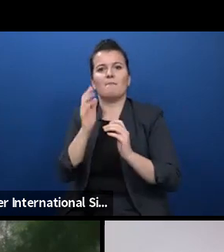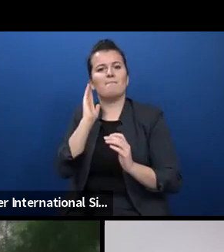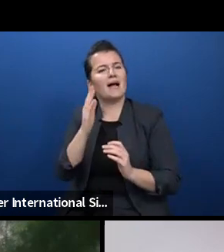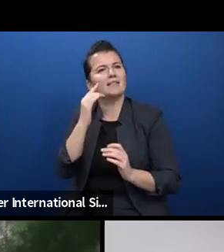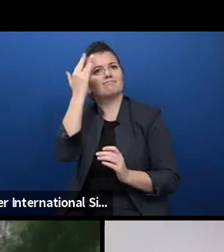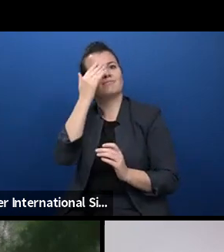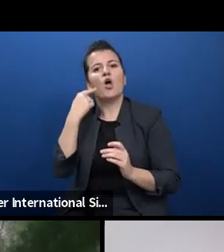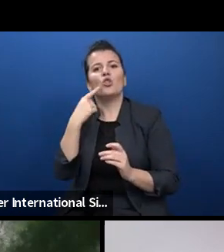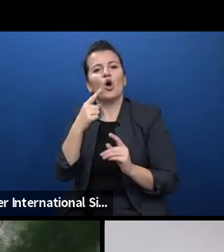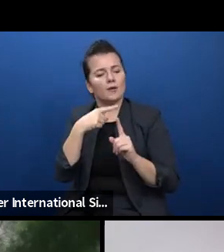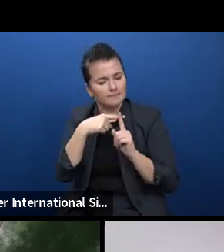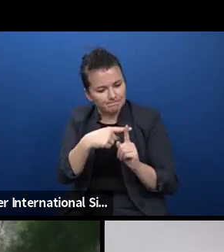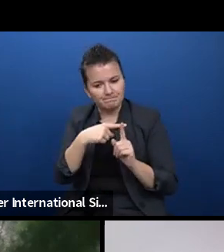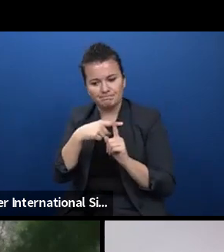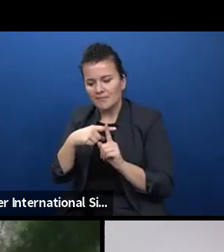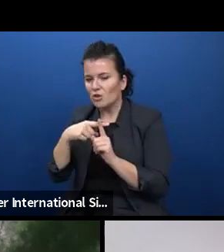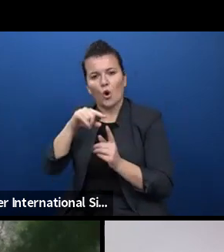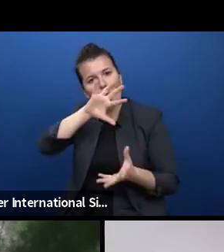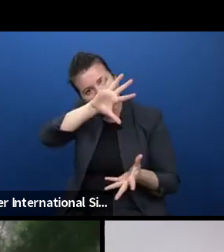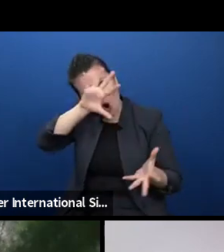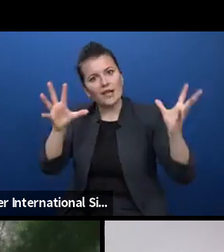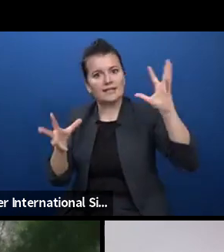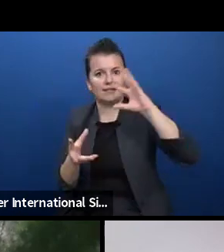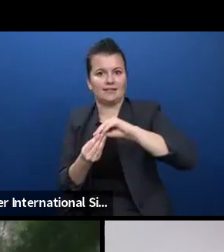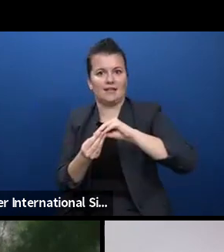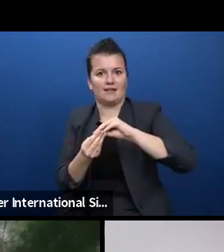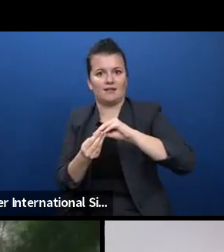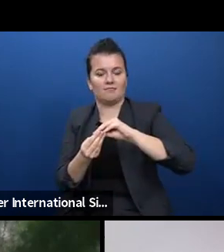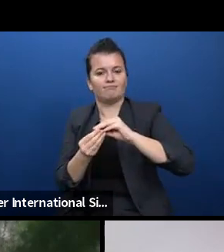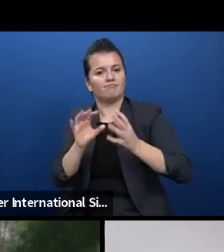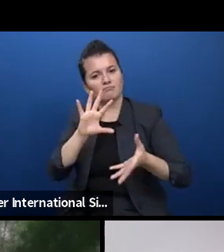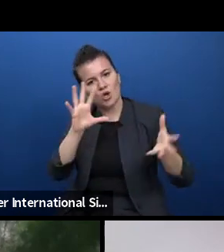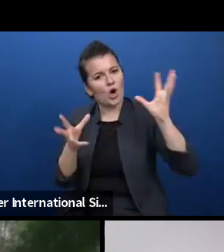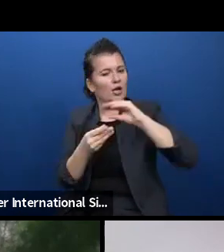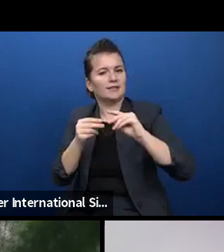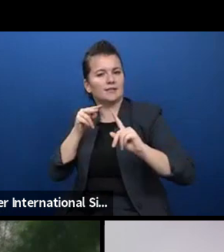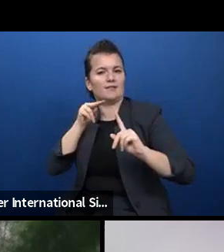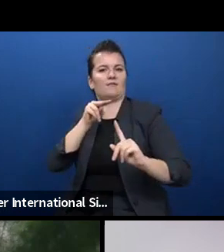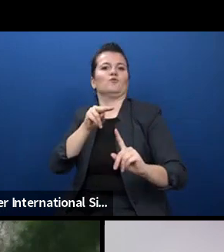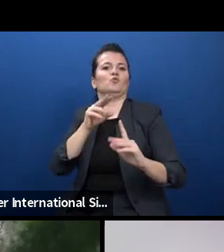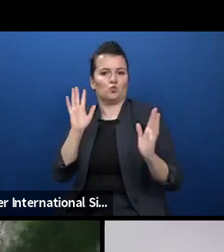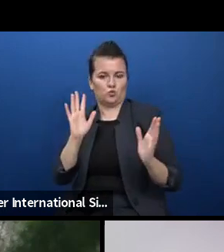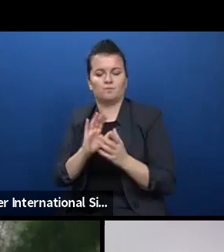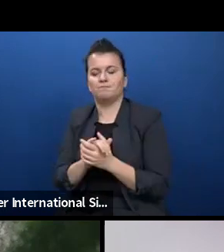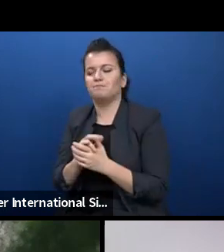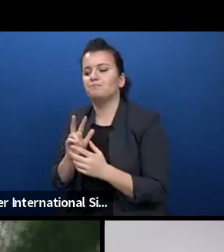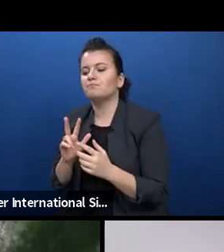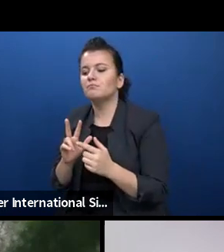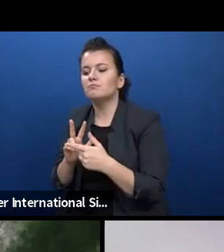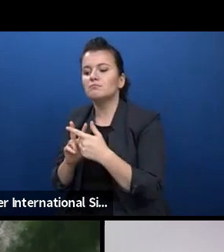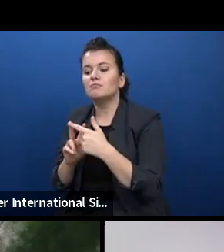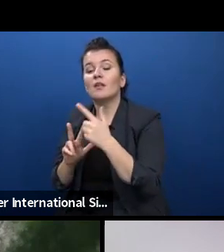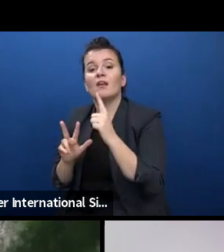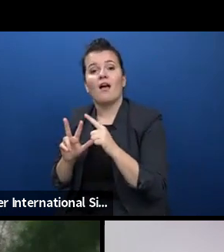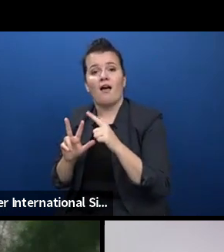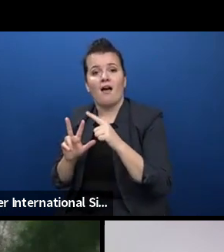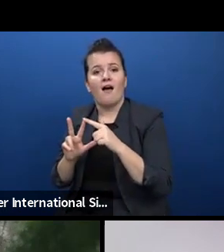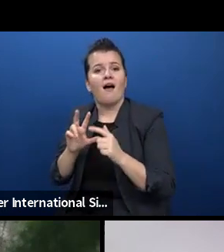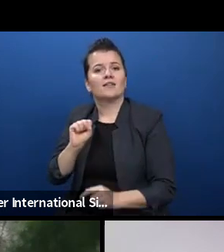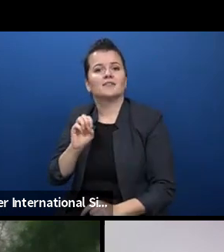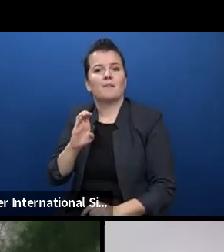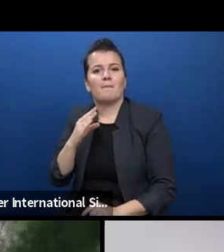concluded. Sebastian noticed that there is still so much